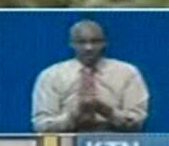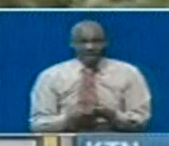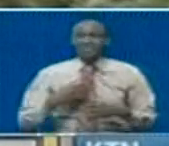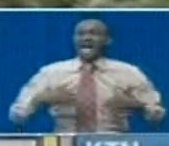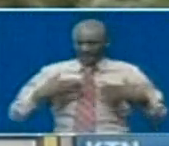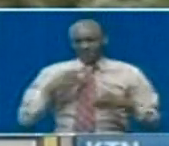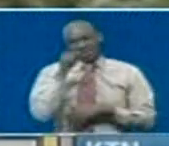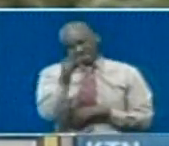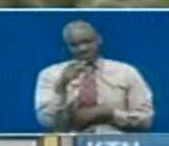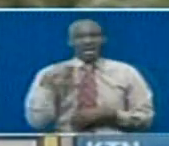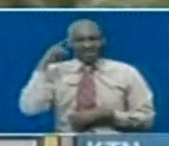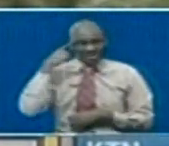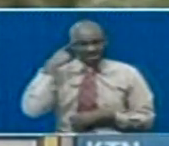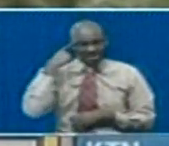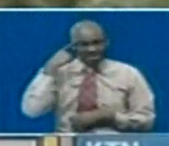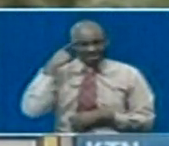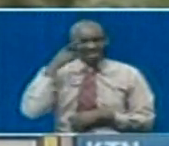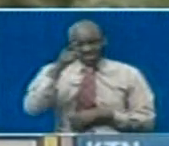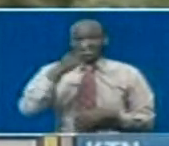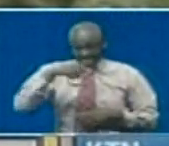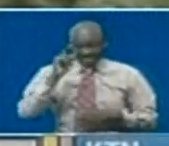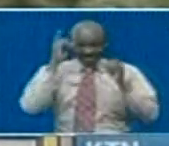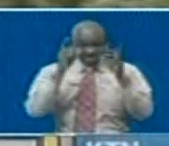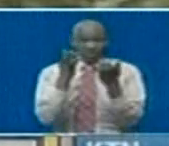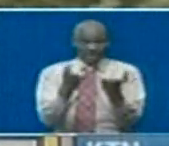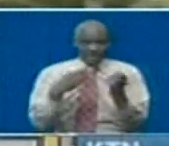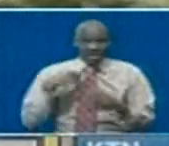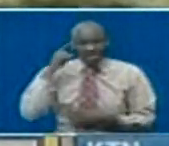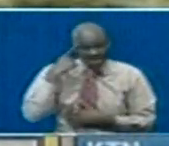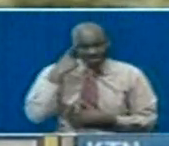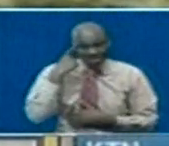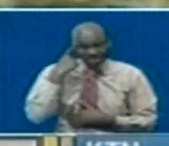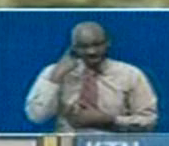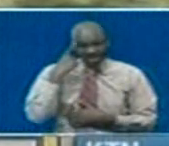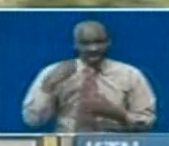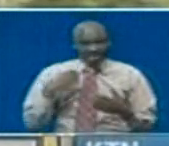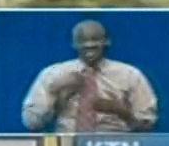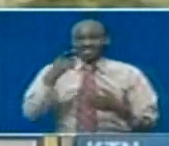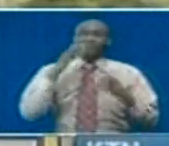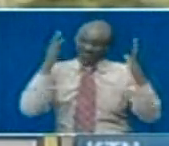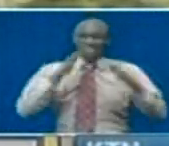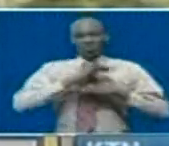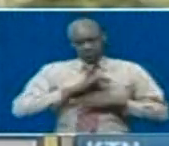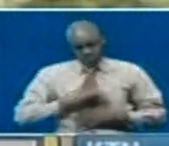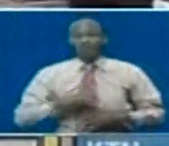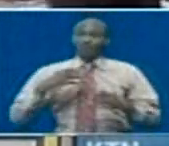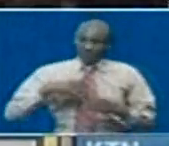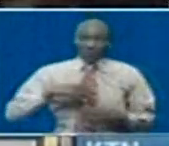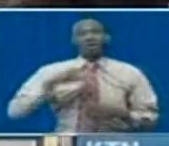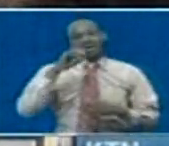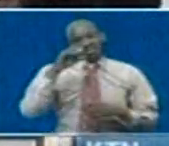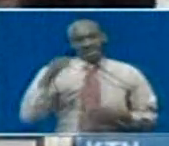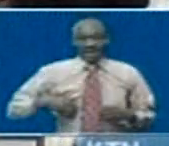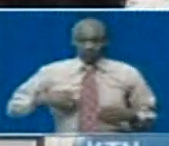this verdict. I think it was the right decision, and I think it's a big relief for me and for the people of Gatundu South.